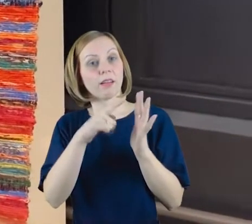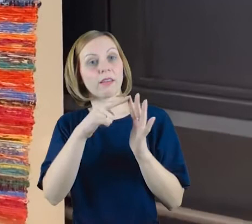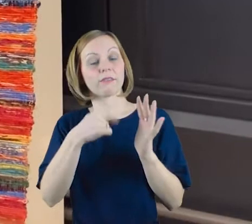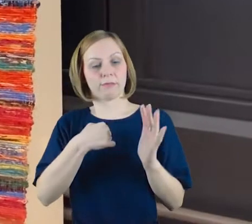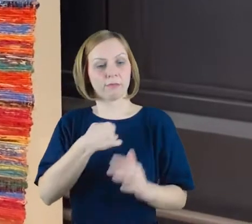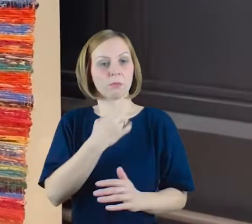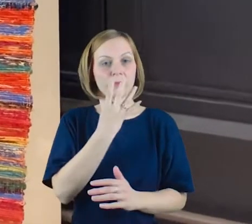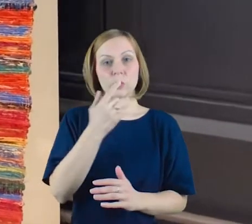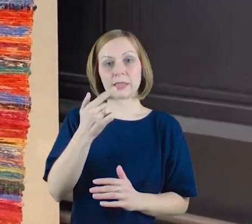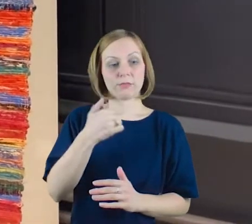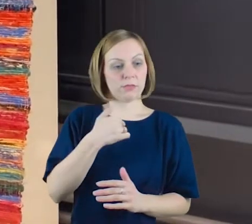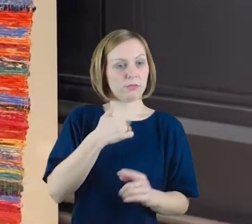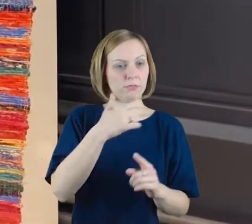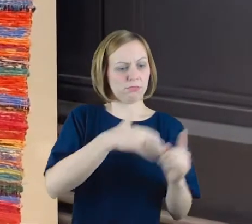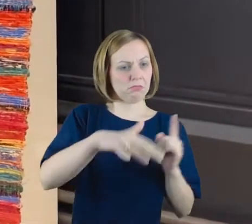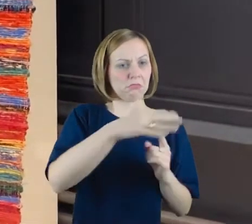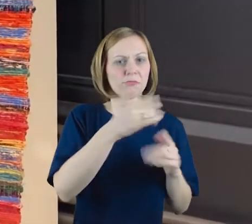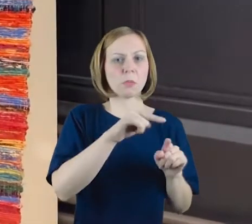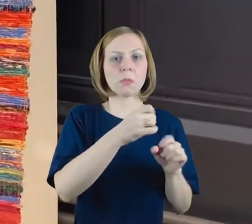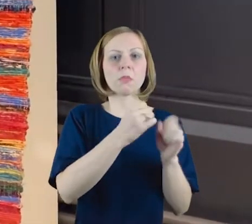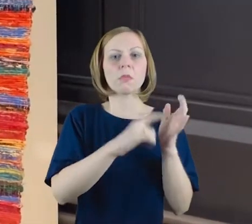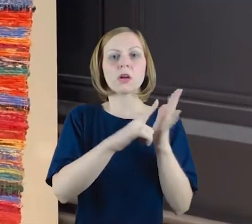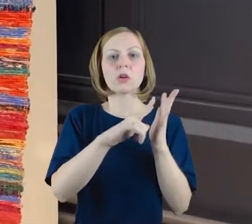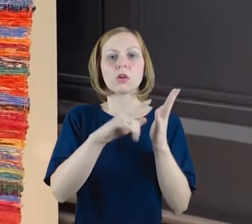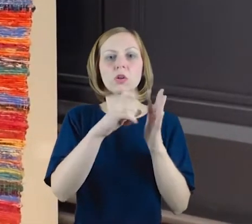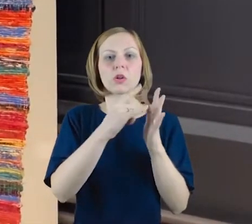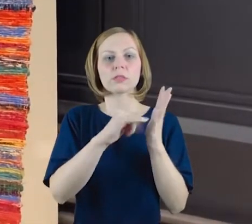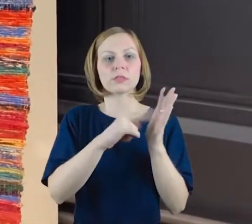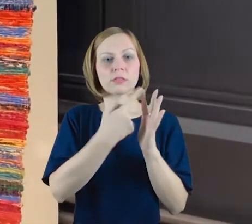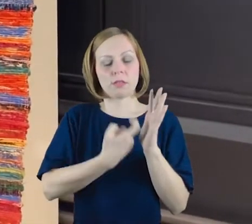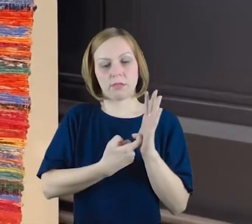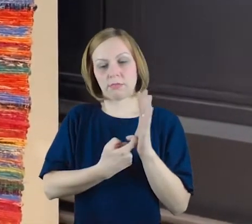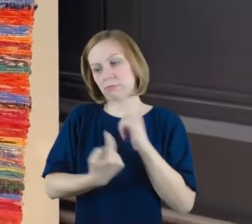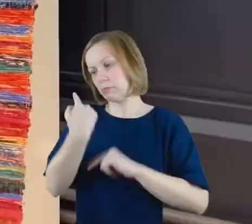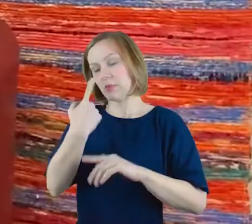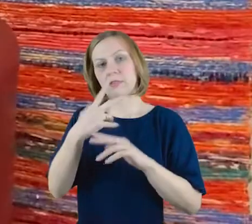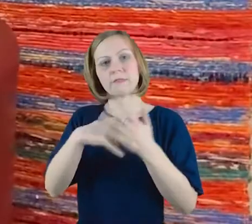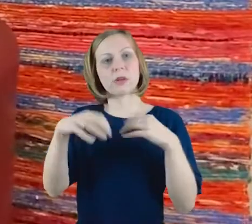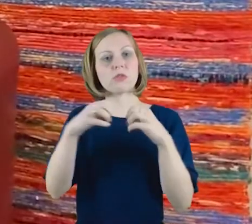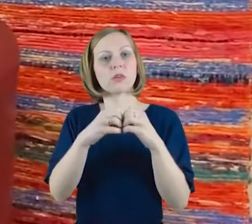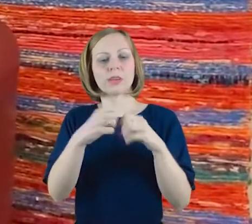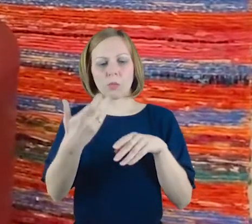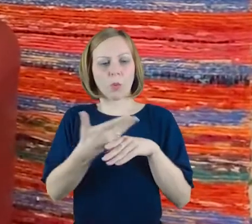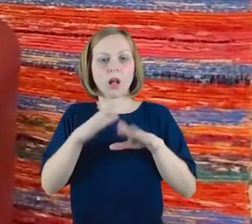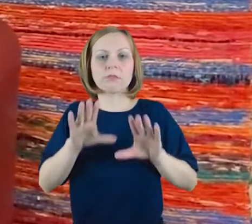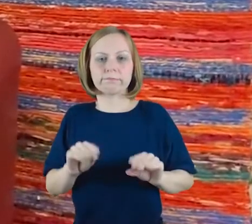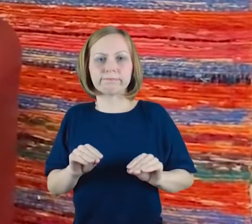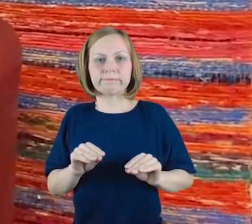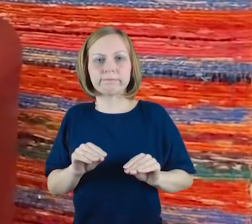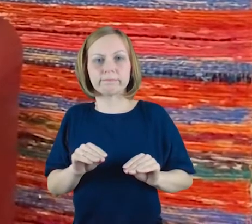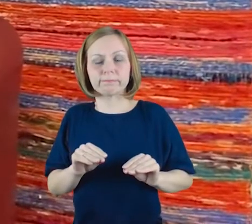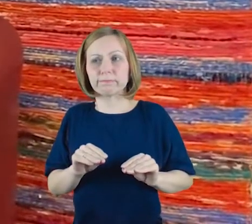47. I'm from Gloucester. I haven't worked since February this year. It's been a difficult year